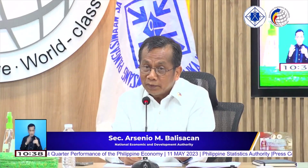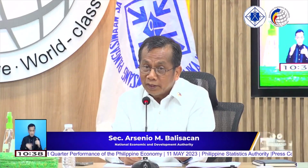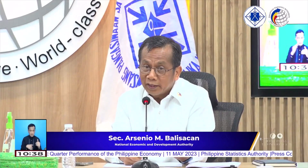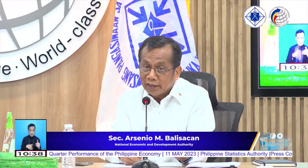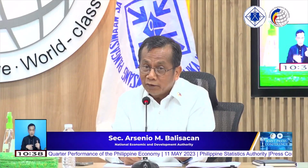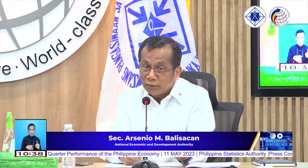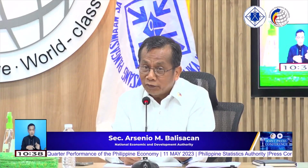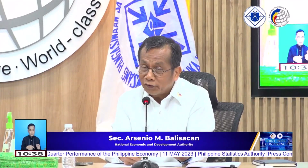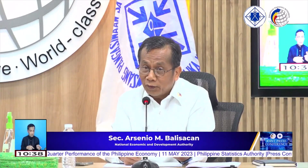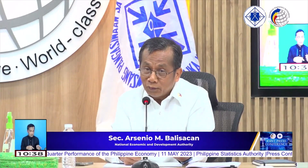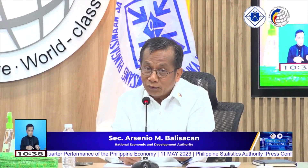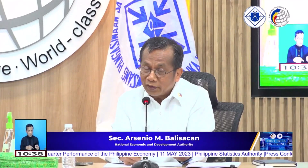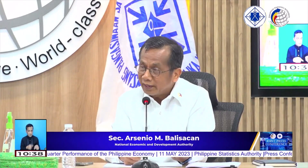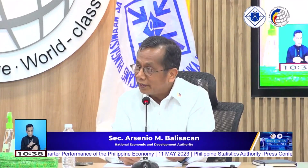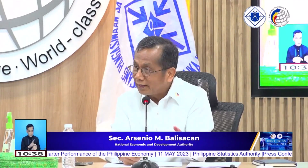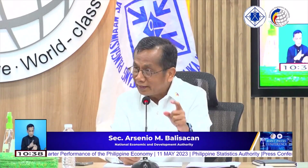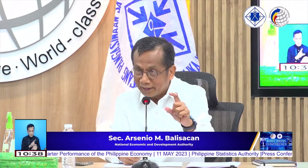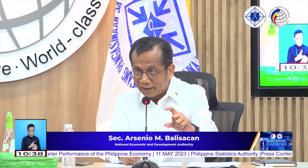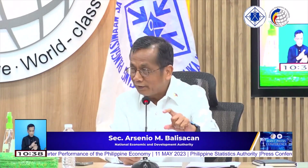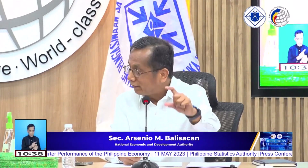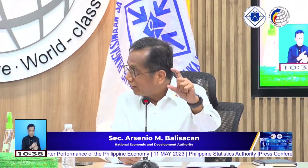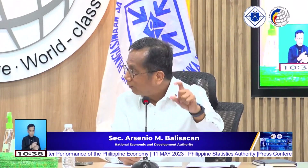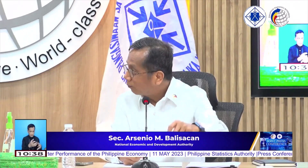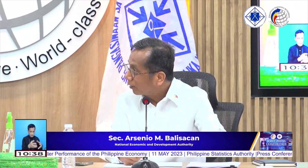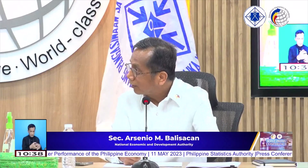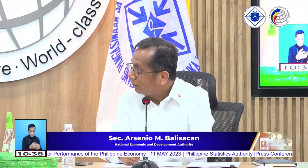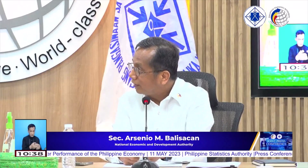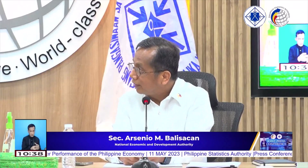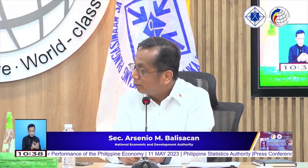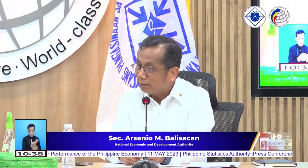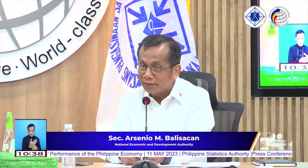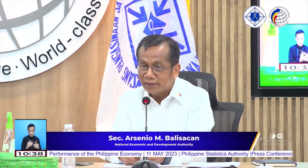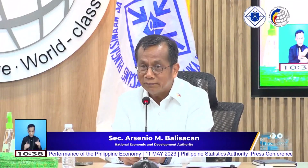than labor force growth, that average labor productivity